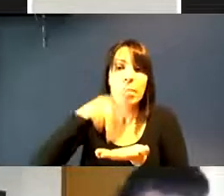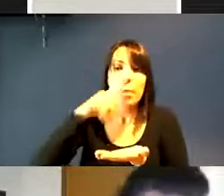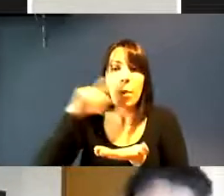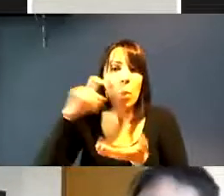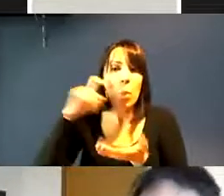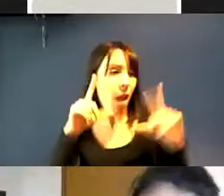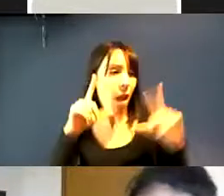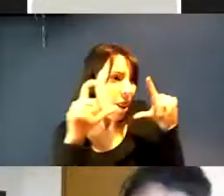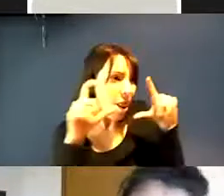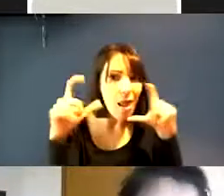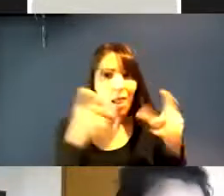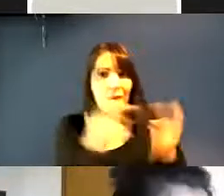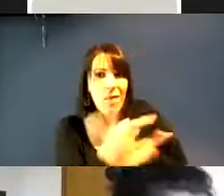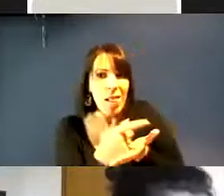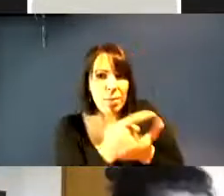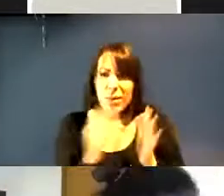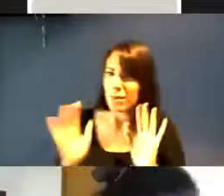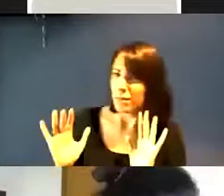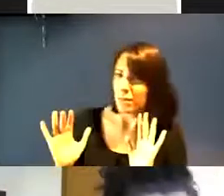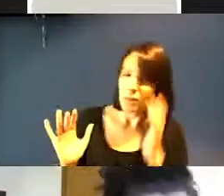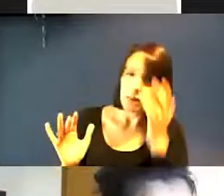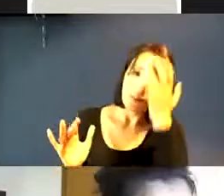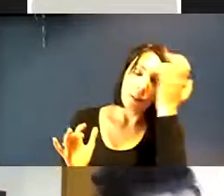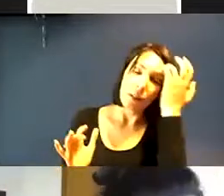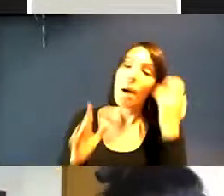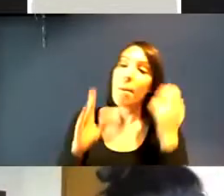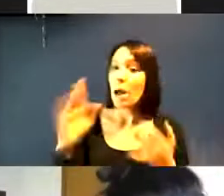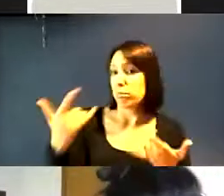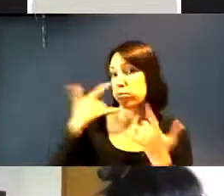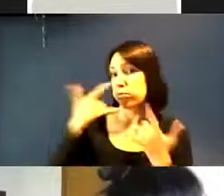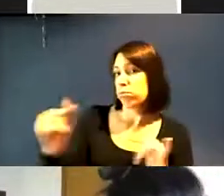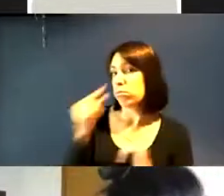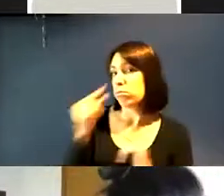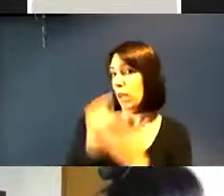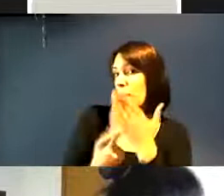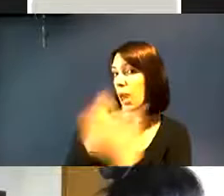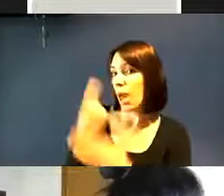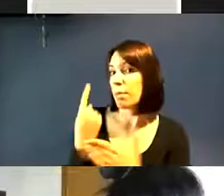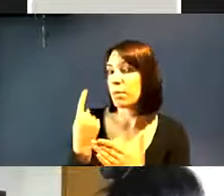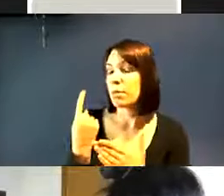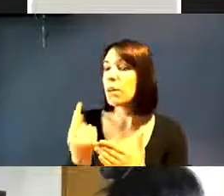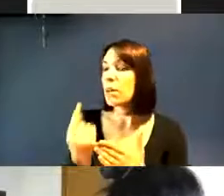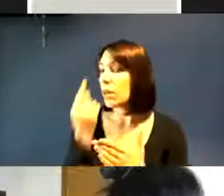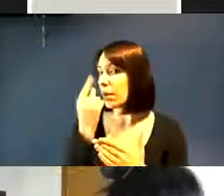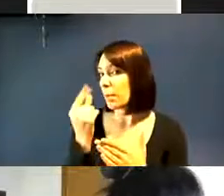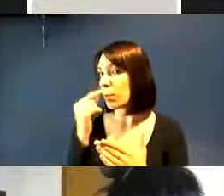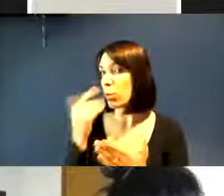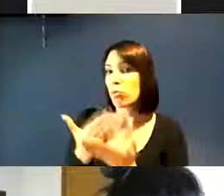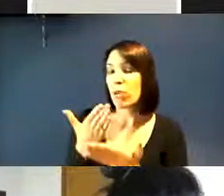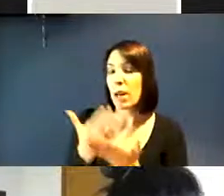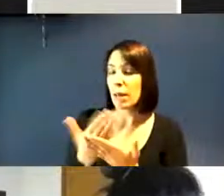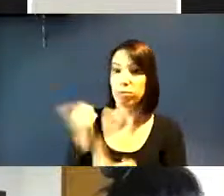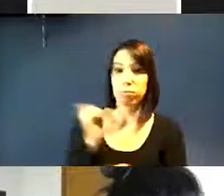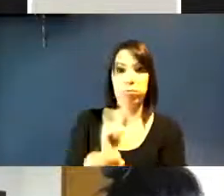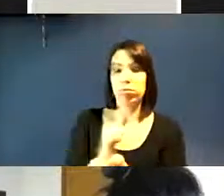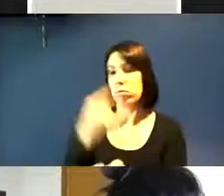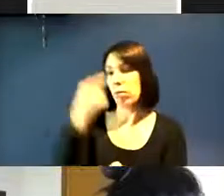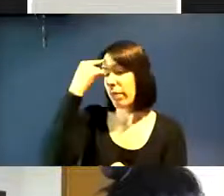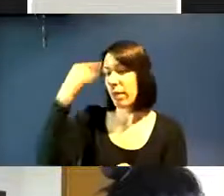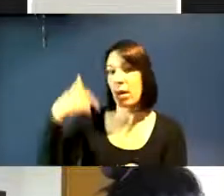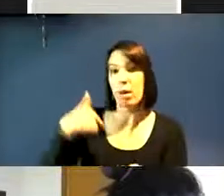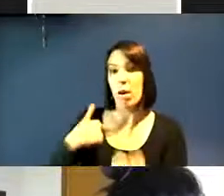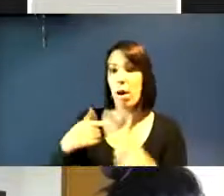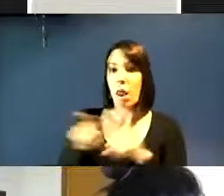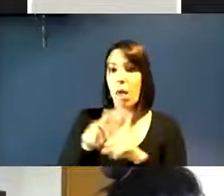permission. Then there is the extreme, which is focused more so on the childlike infantilization of an